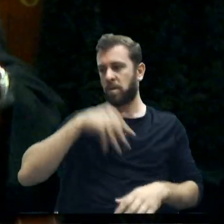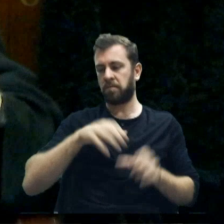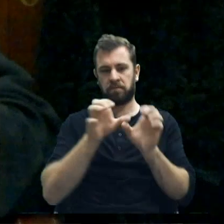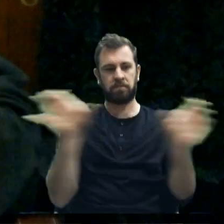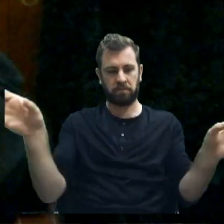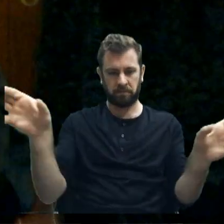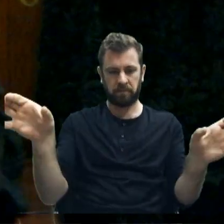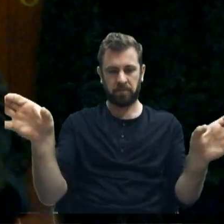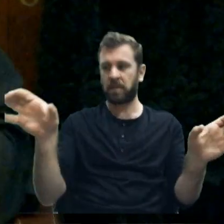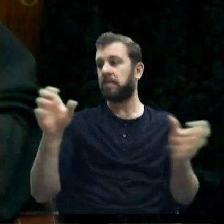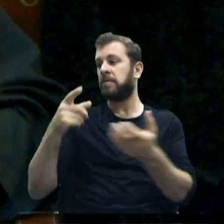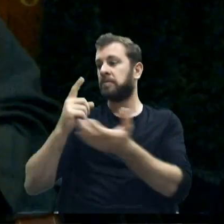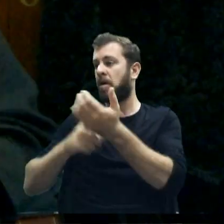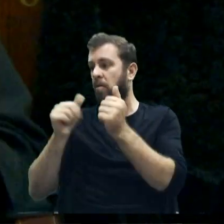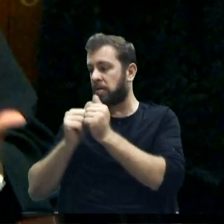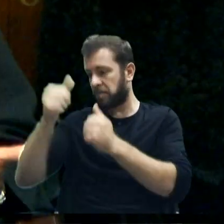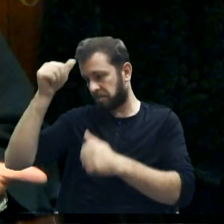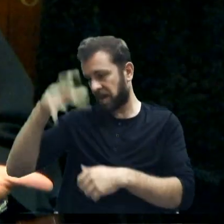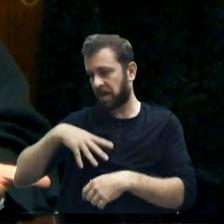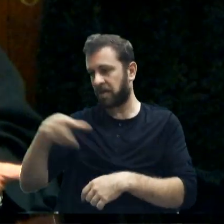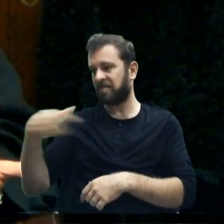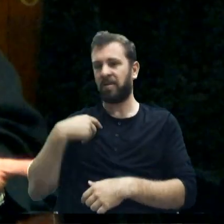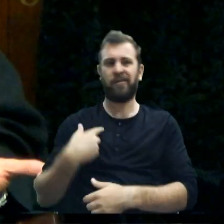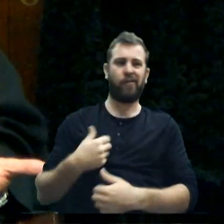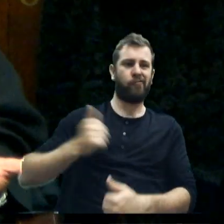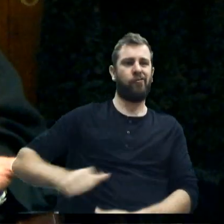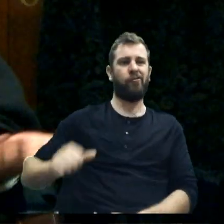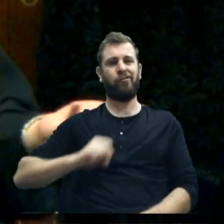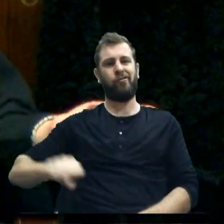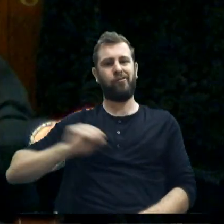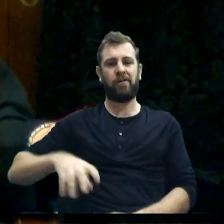men. Being a man isn't, yeah, yeah, that's not being a man.